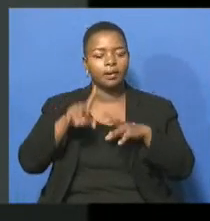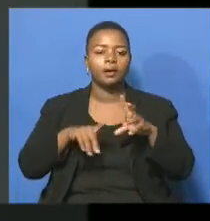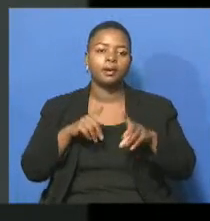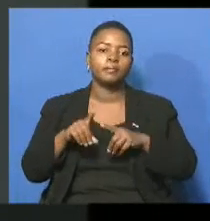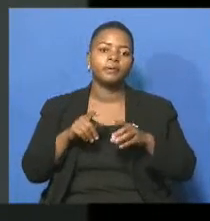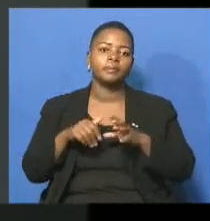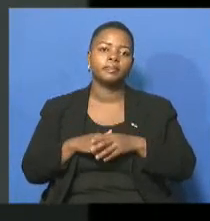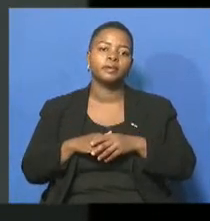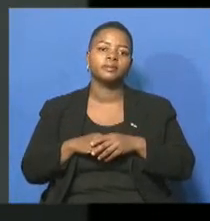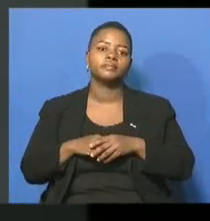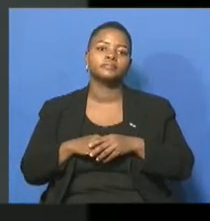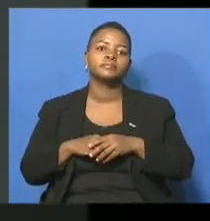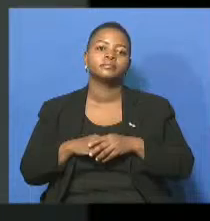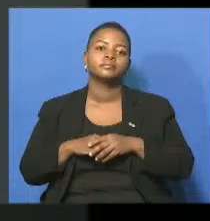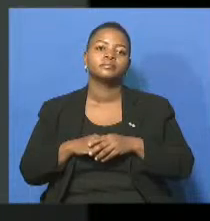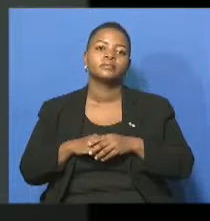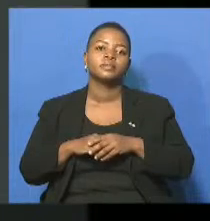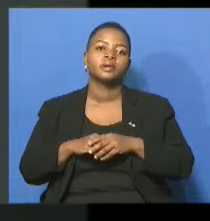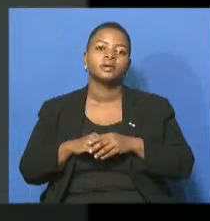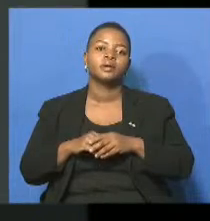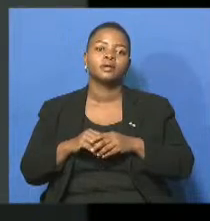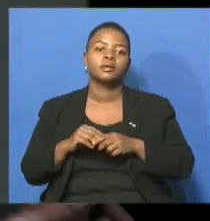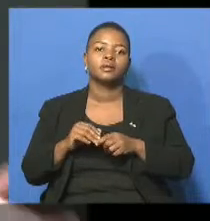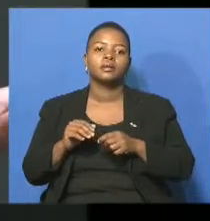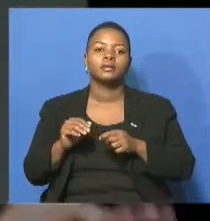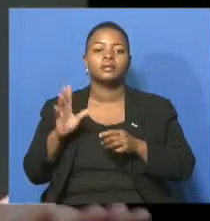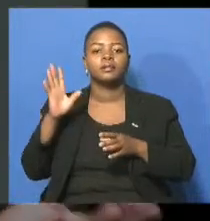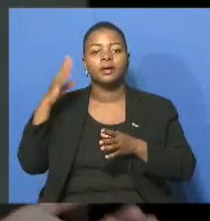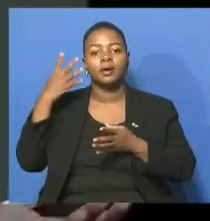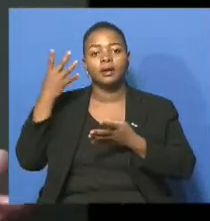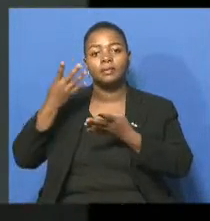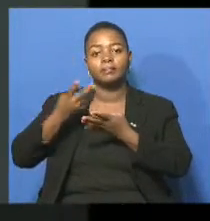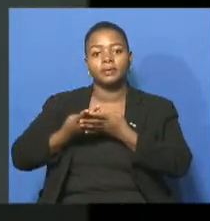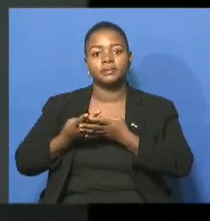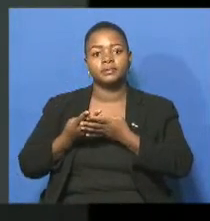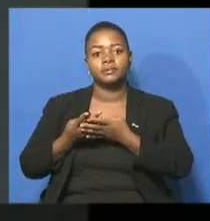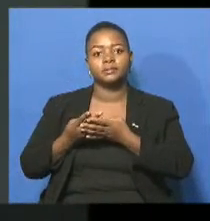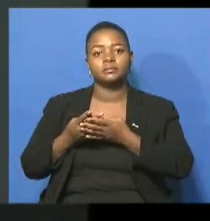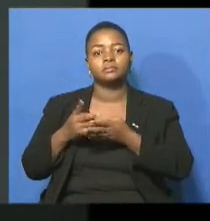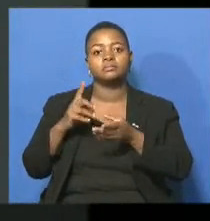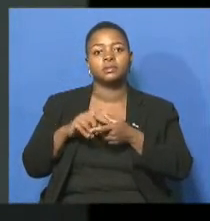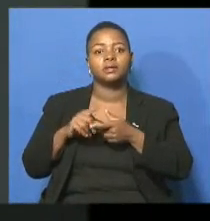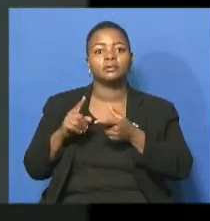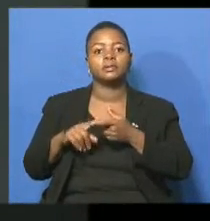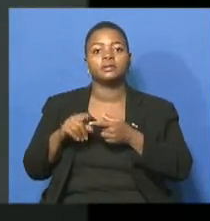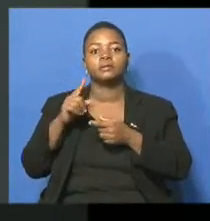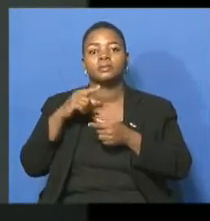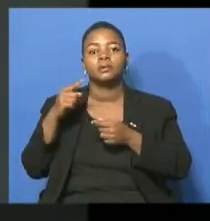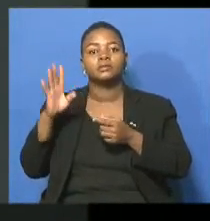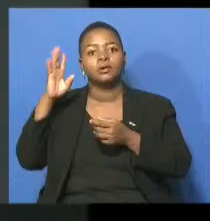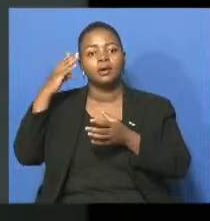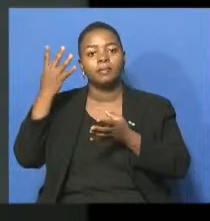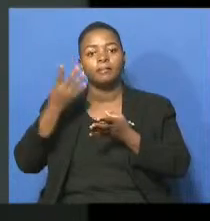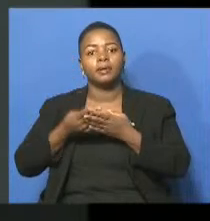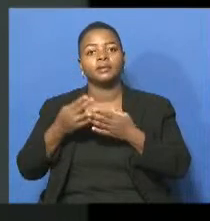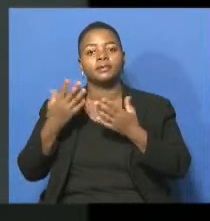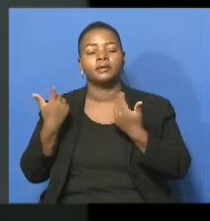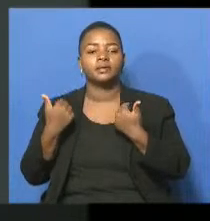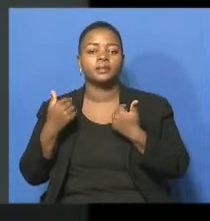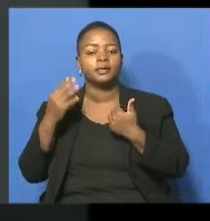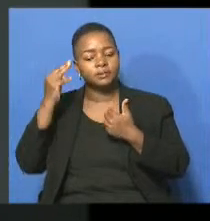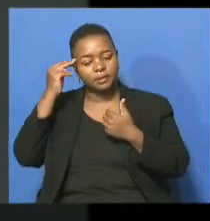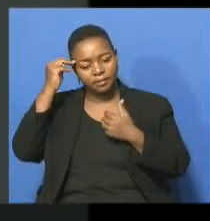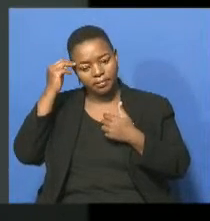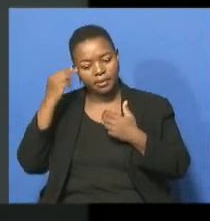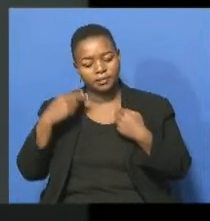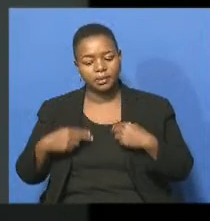to go into the prison settings. And then you have this notion of the prison as a mental health institution,